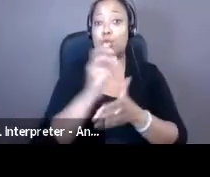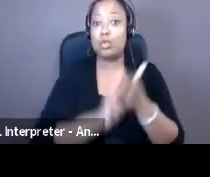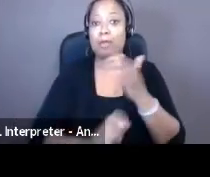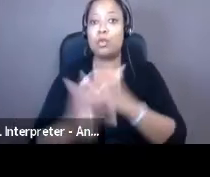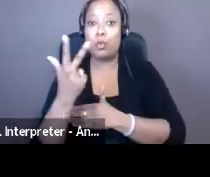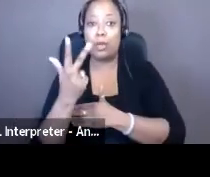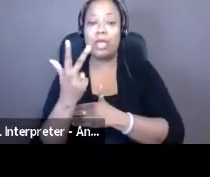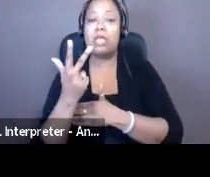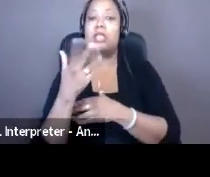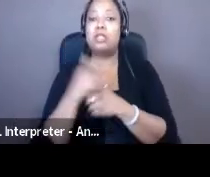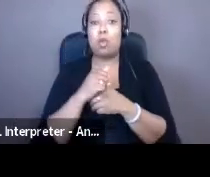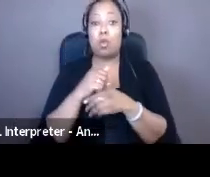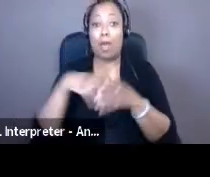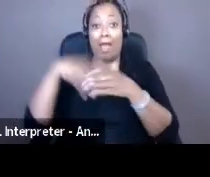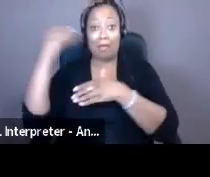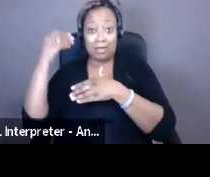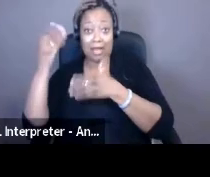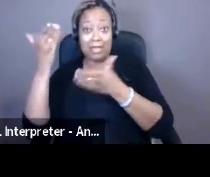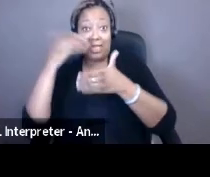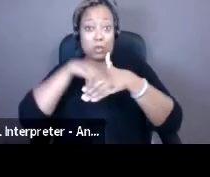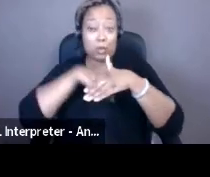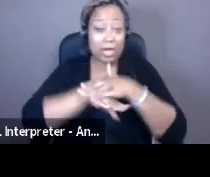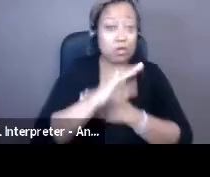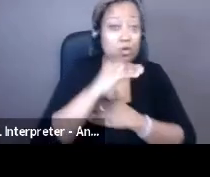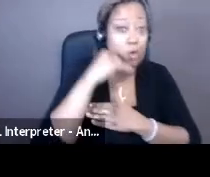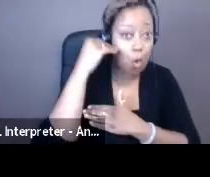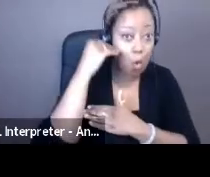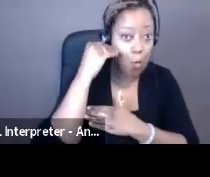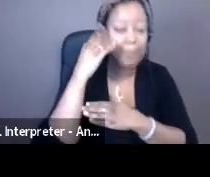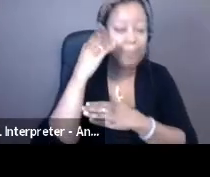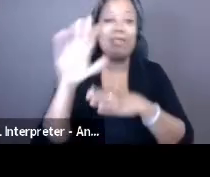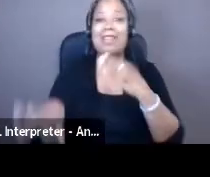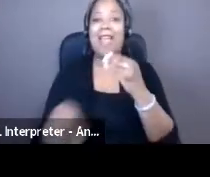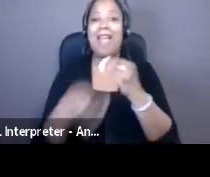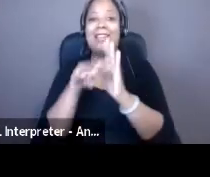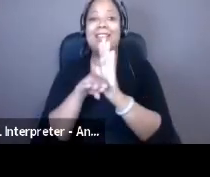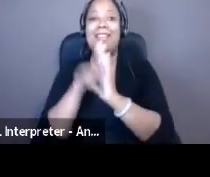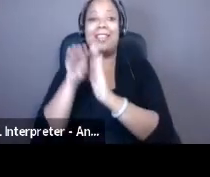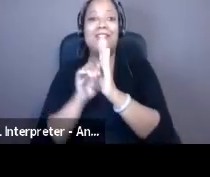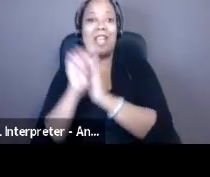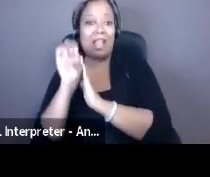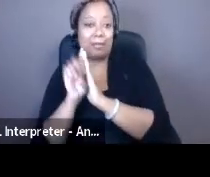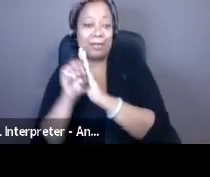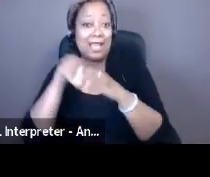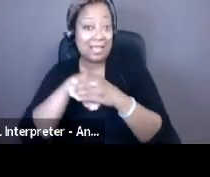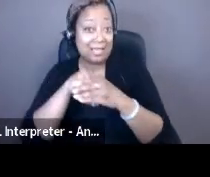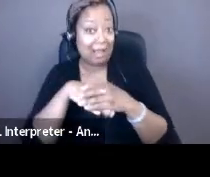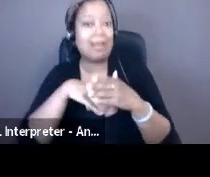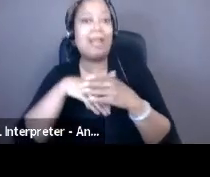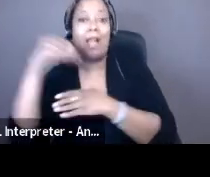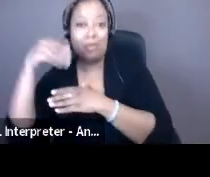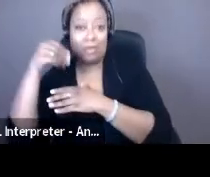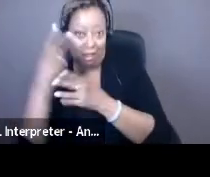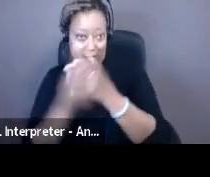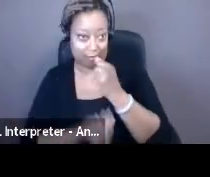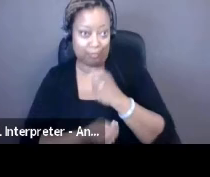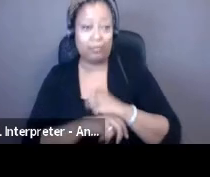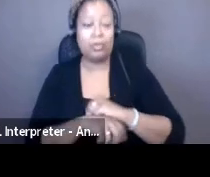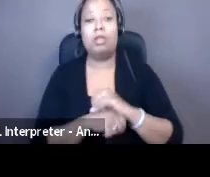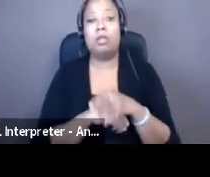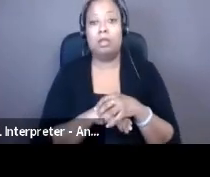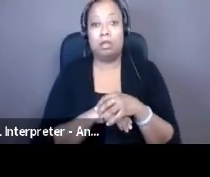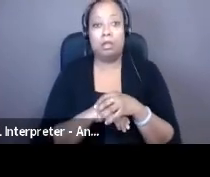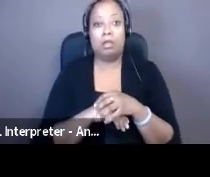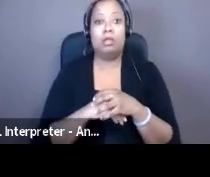home from the outside and adding elevators and lifts, both inside and outside. So we're going to get down in some